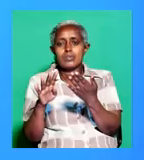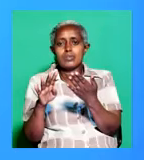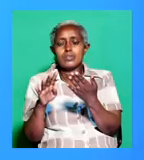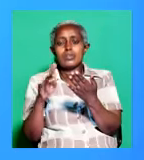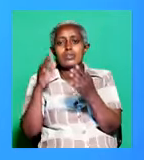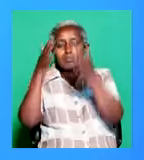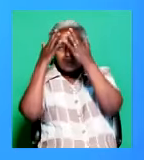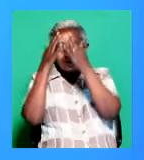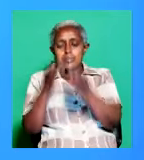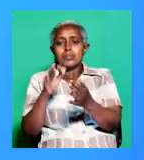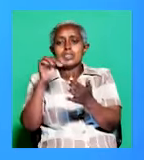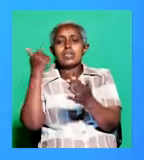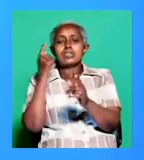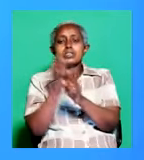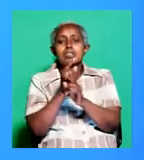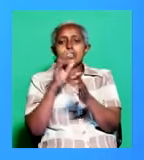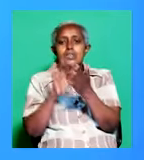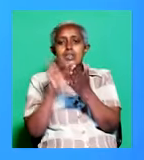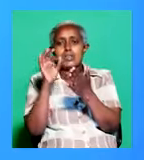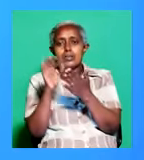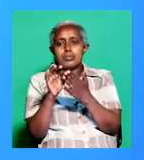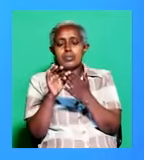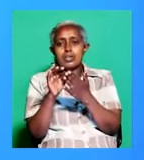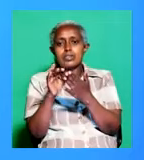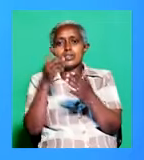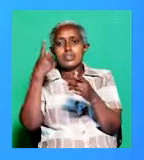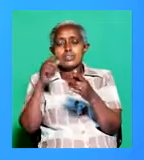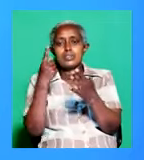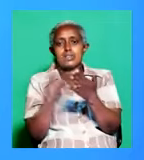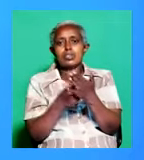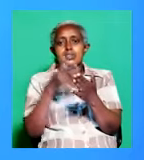To determine the other critical number, we need to check